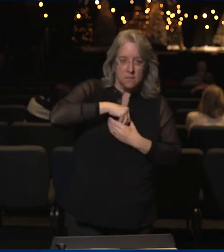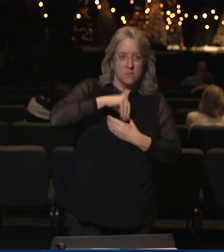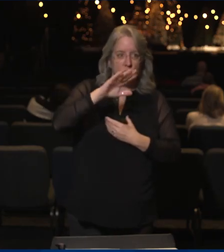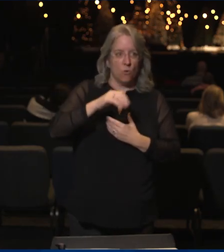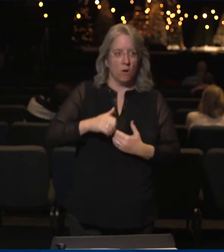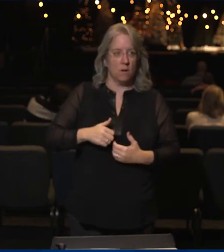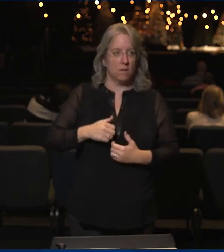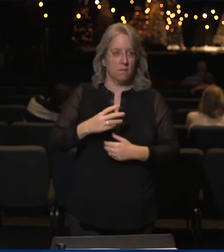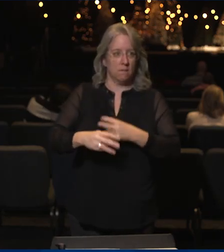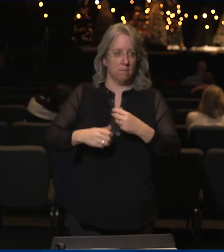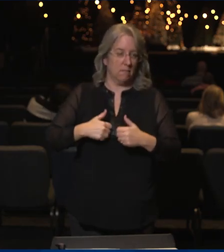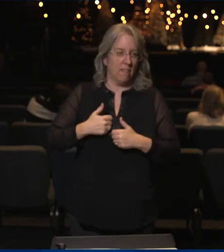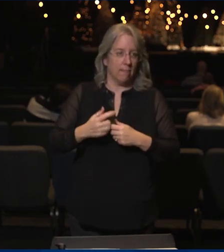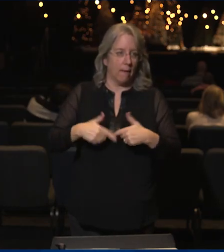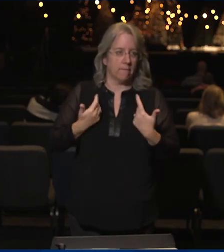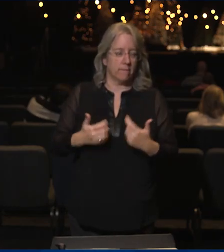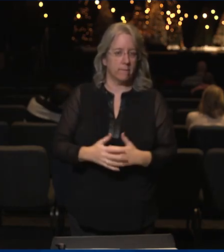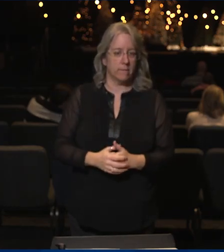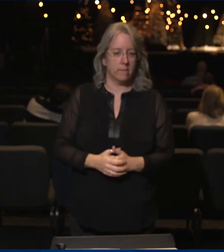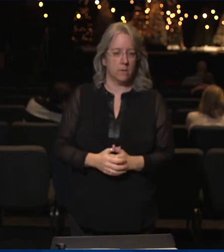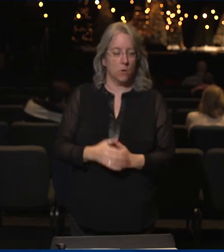practice is because